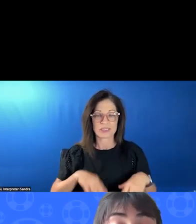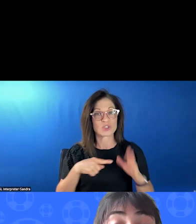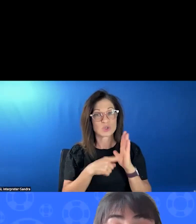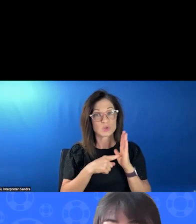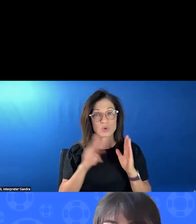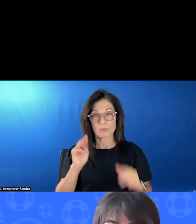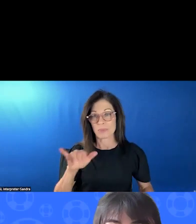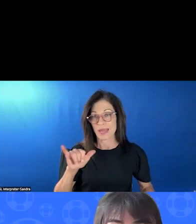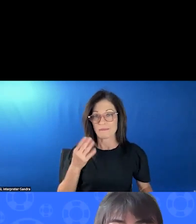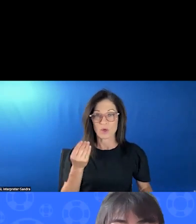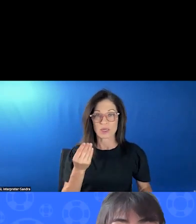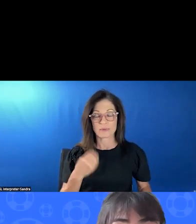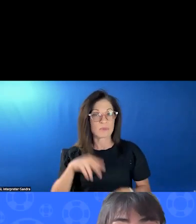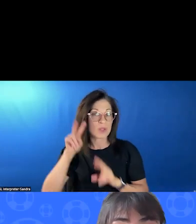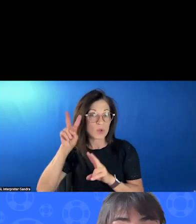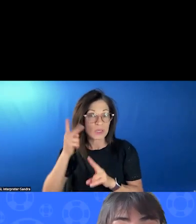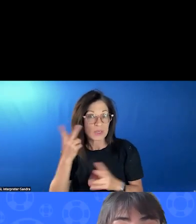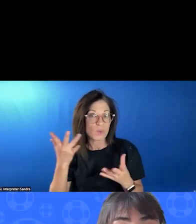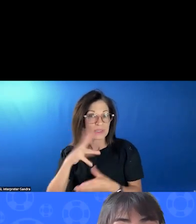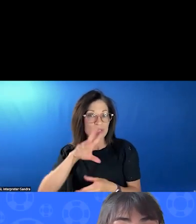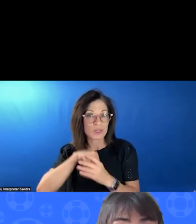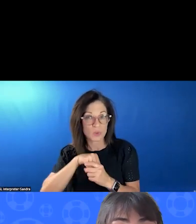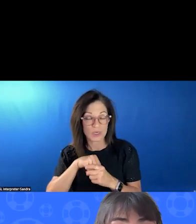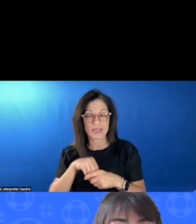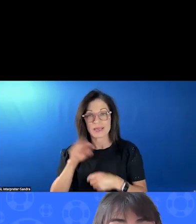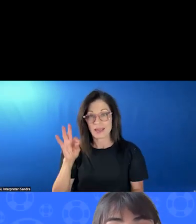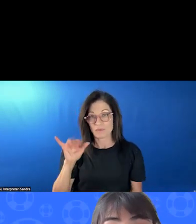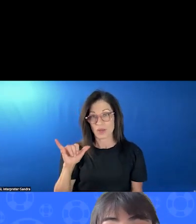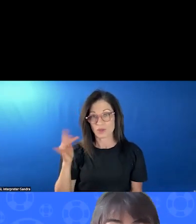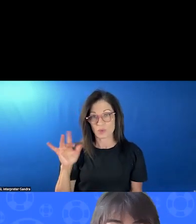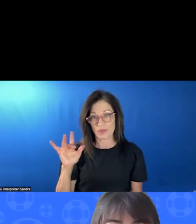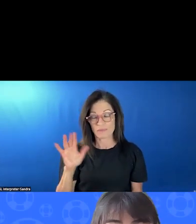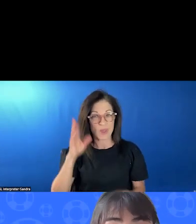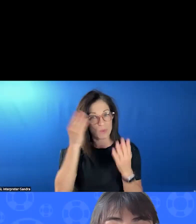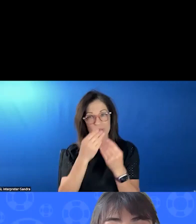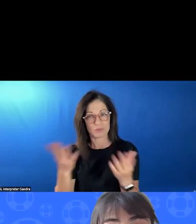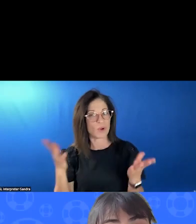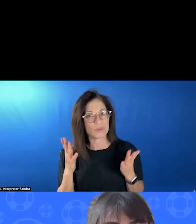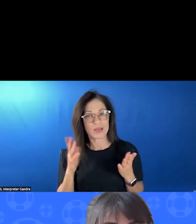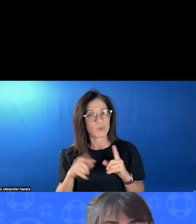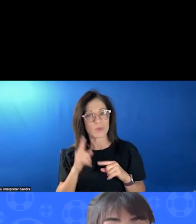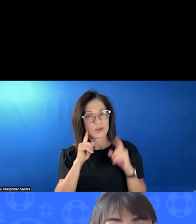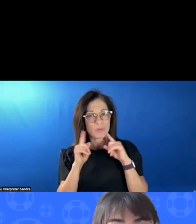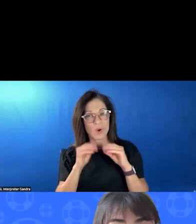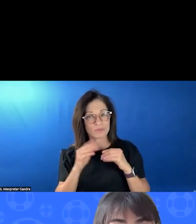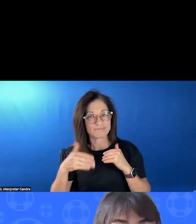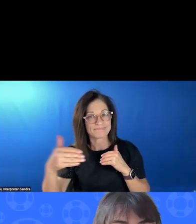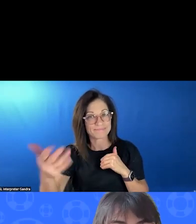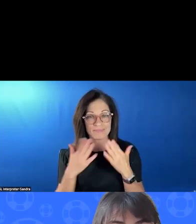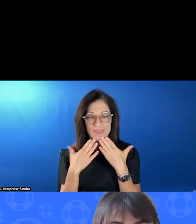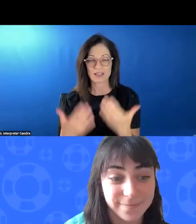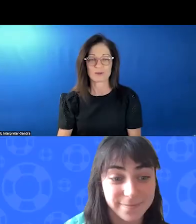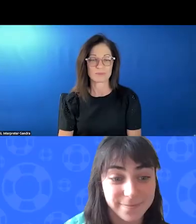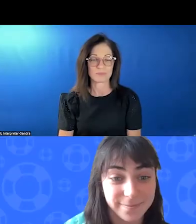So looking forward to seeing what gets included in FY25, and we will keep you all updated as we move forward. Thank you.